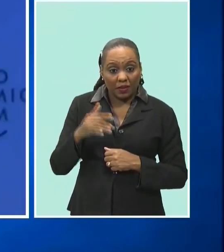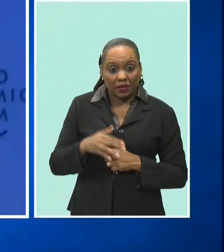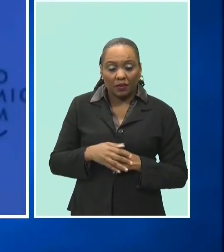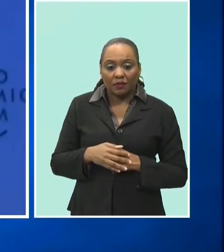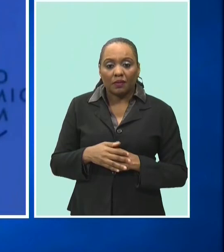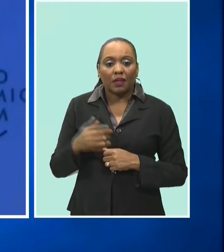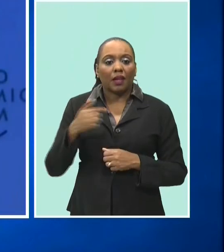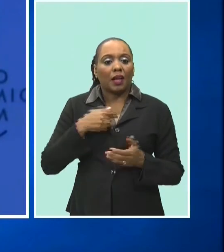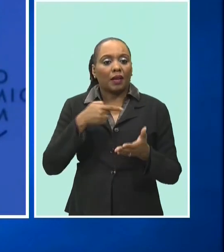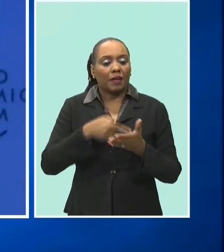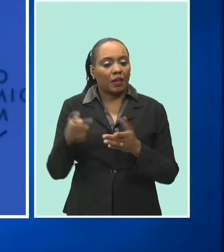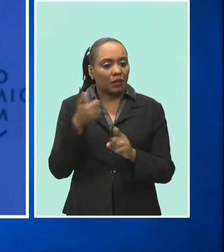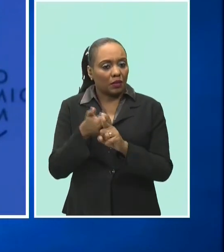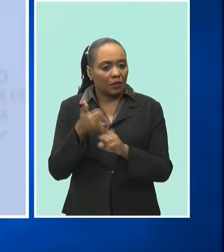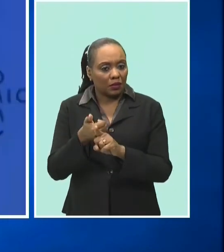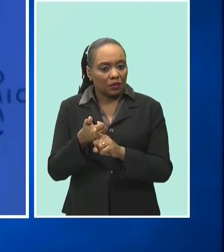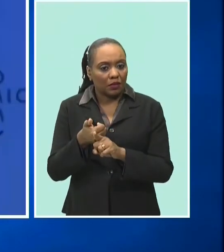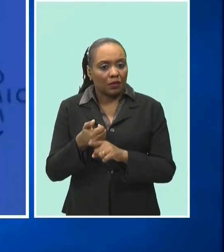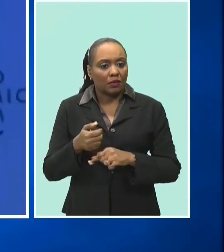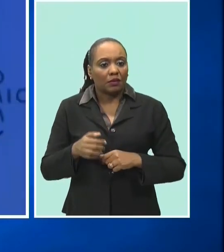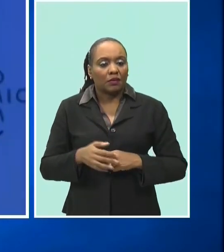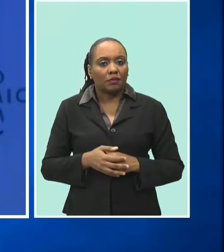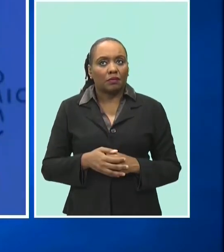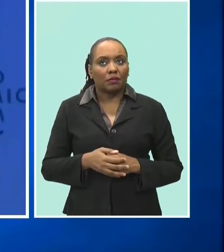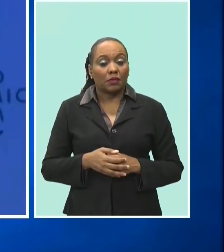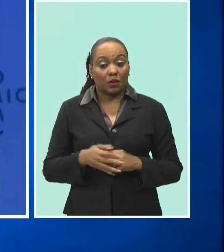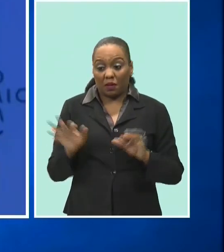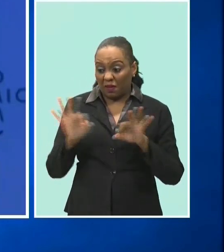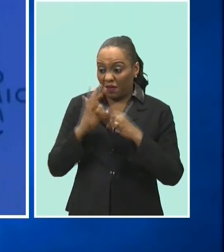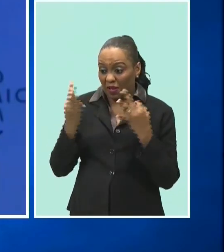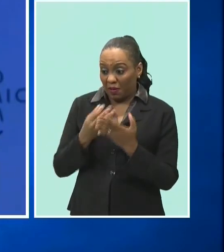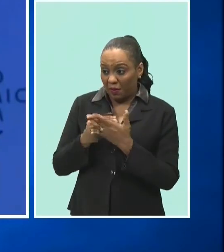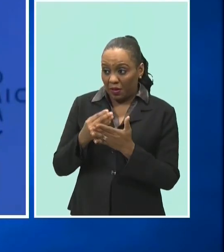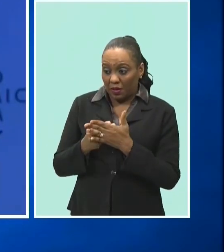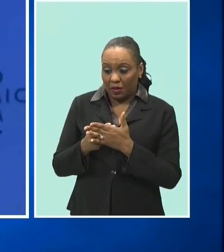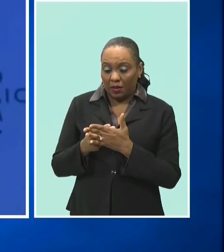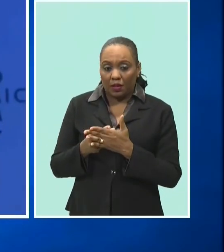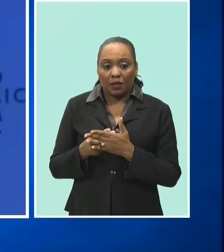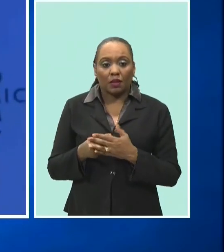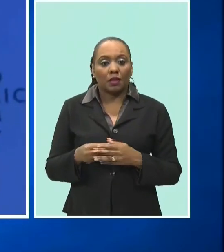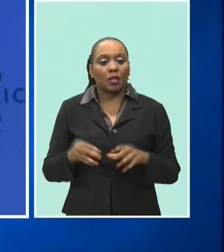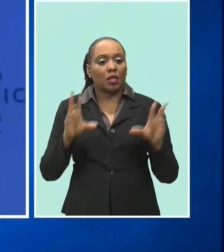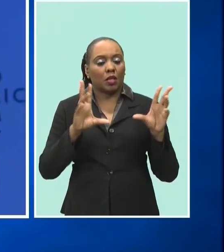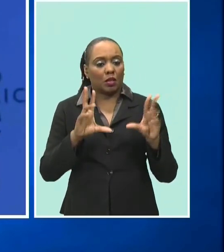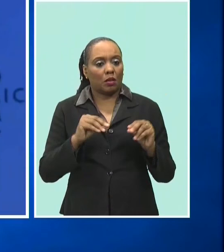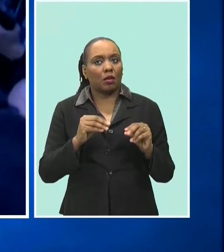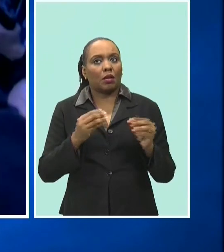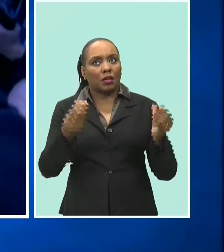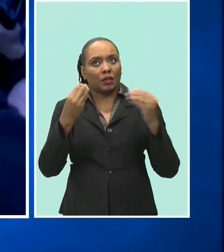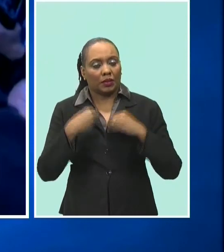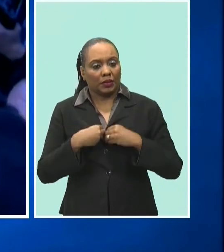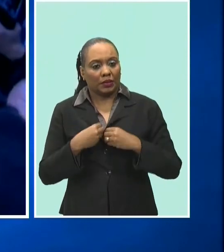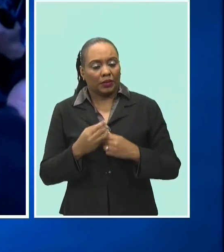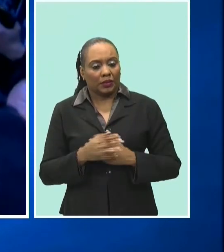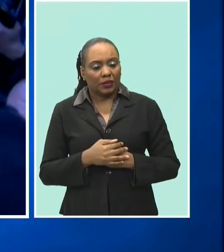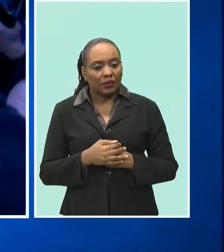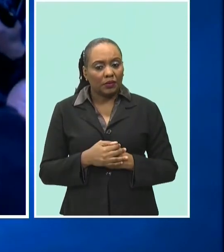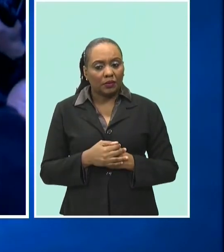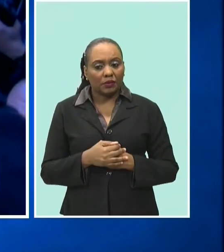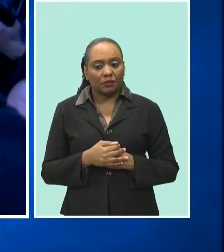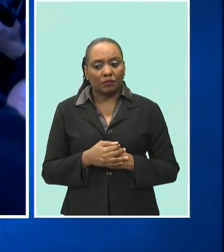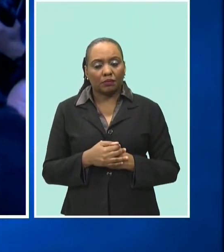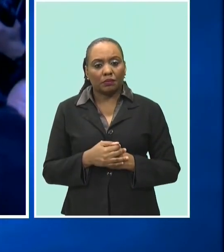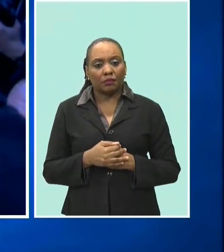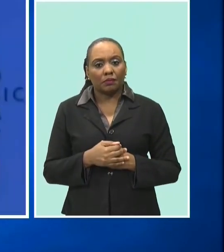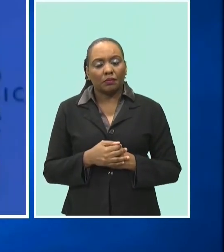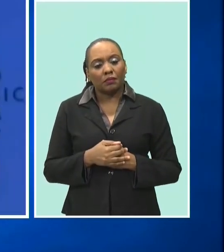own expenses. On your own expenses? Yes. So this is family money? No, this was offered to me. You know, as like